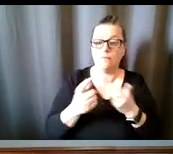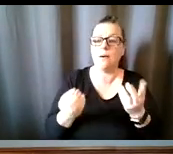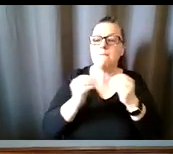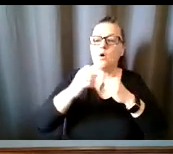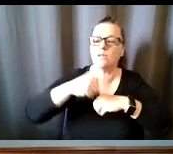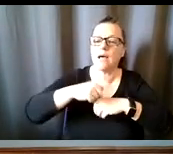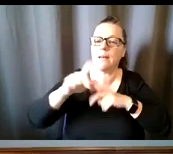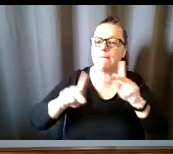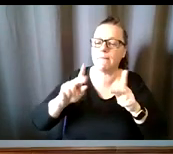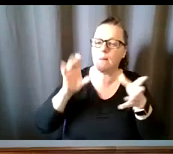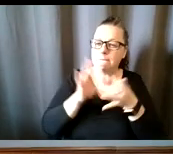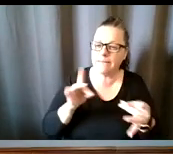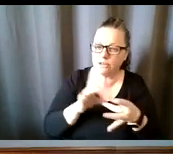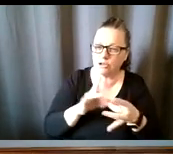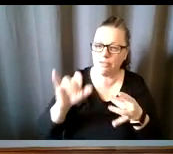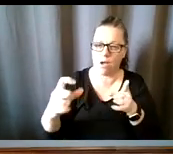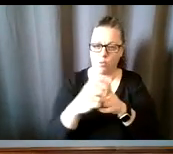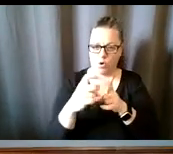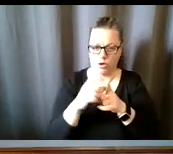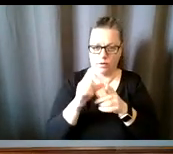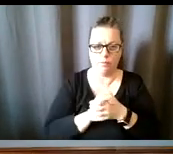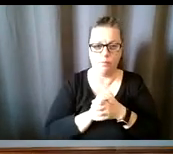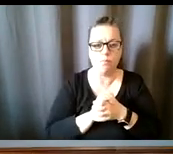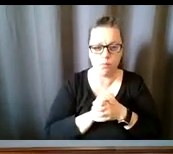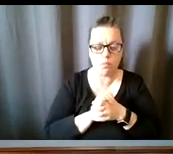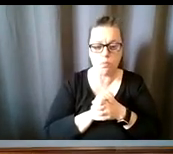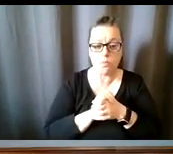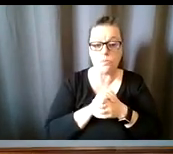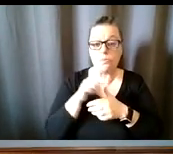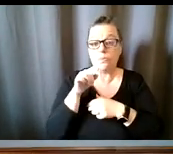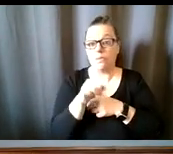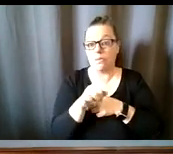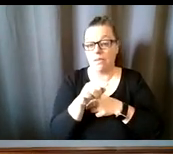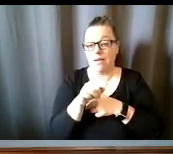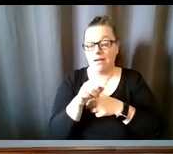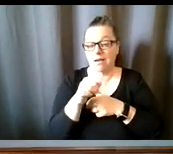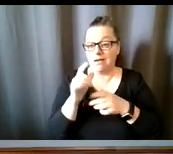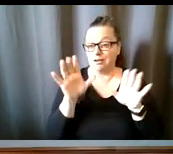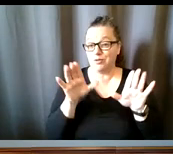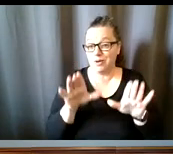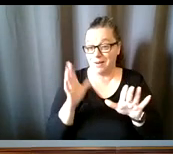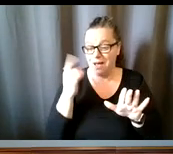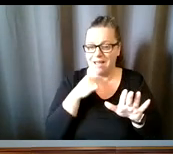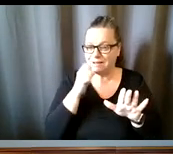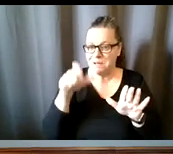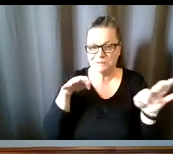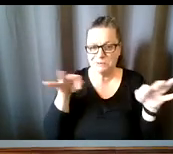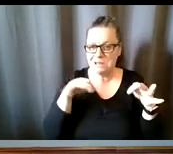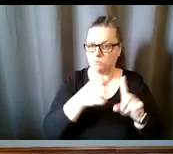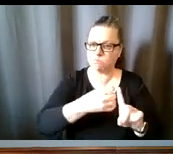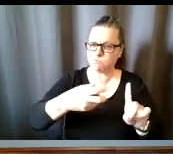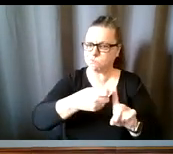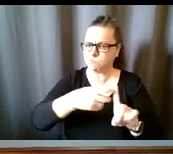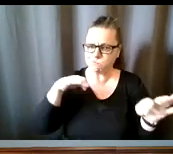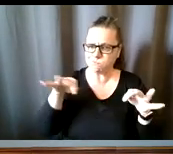that particular word or that particular phrase. And what's great about this is I don't have to explain anything. I can show this to the executive director,